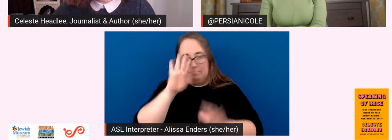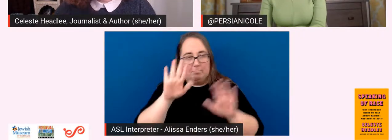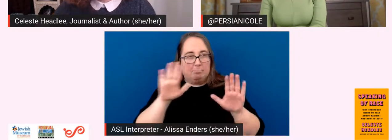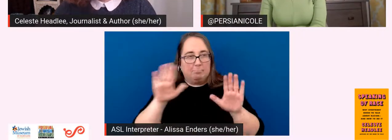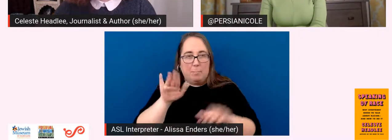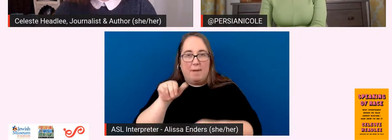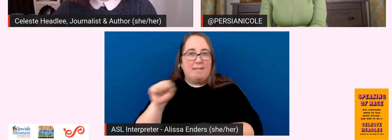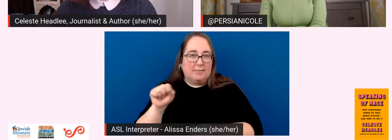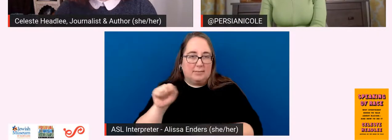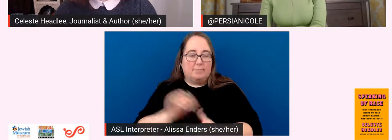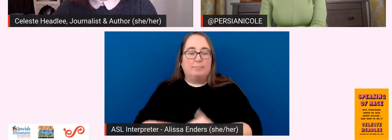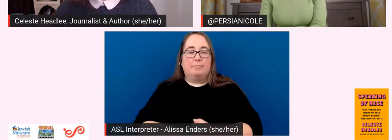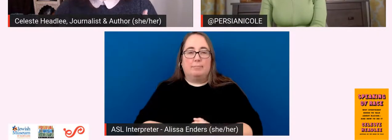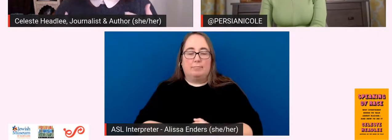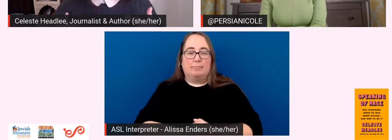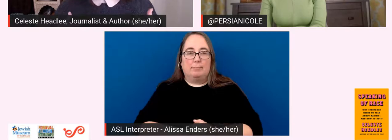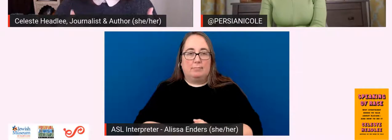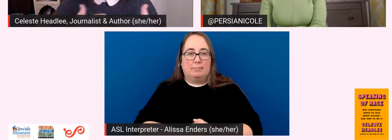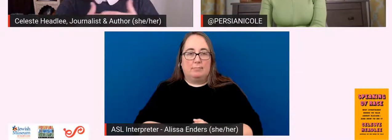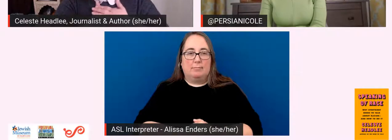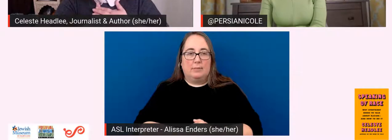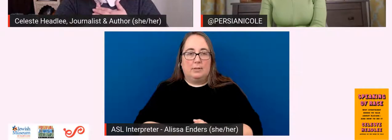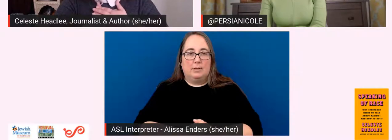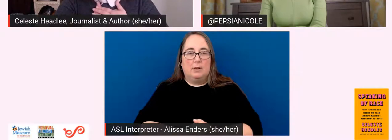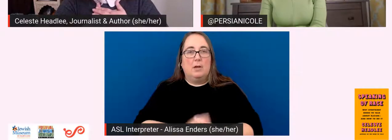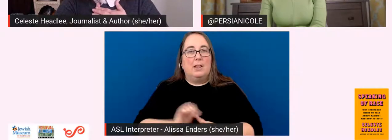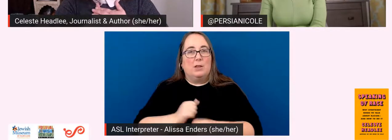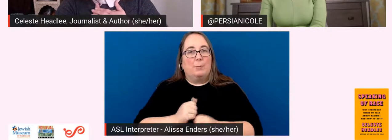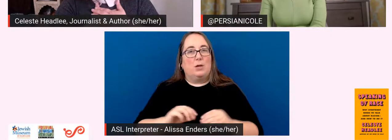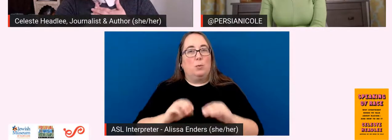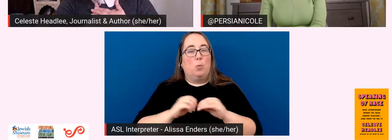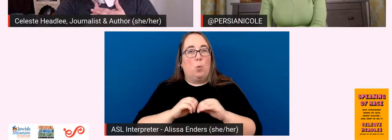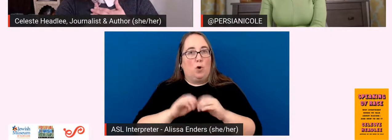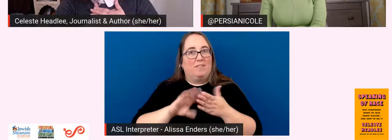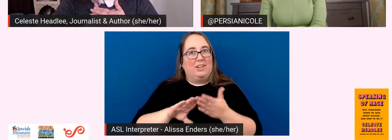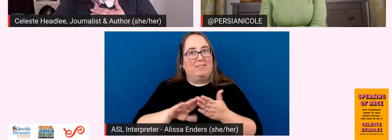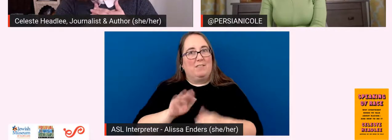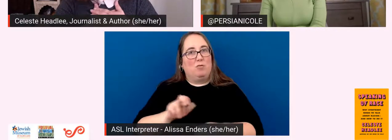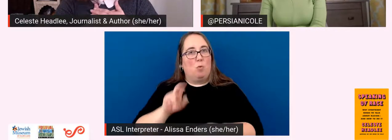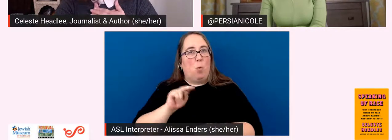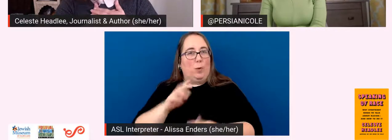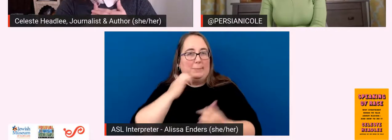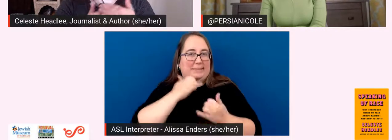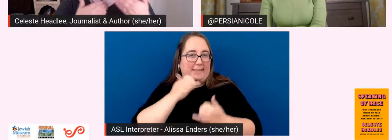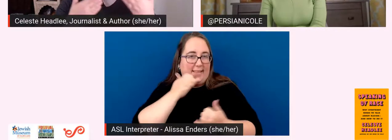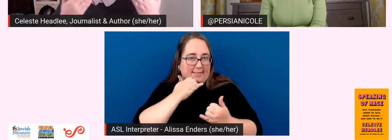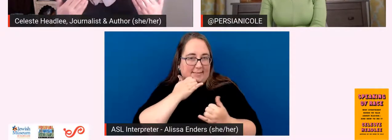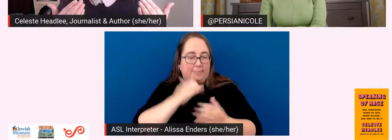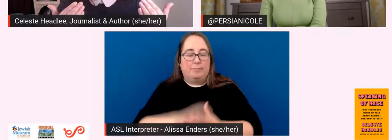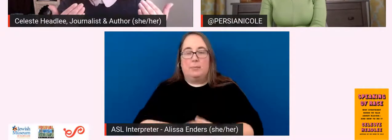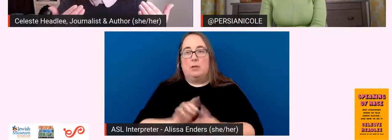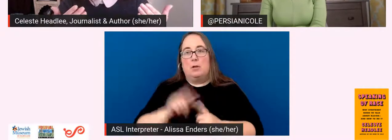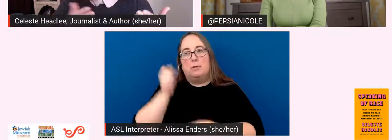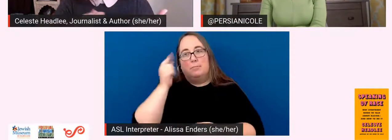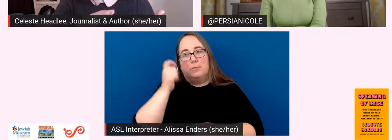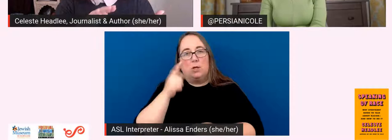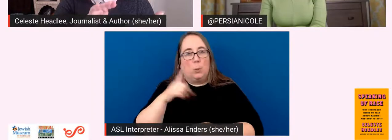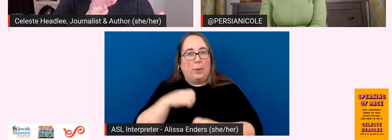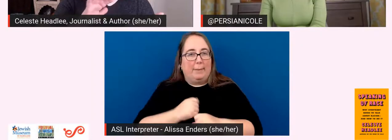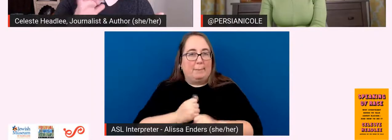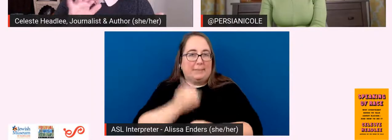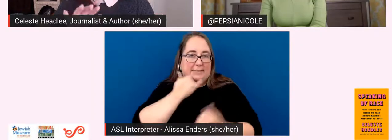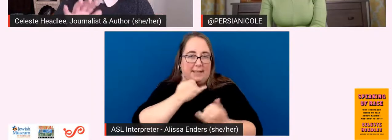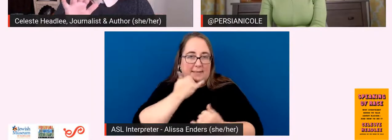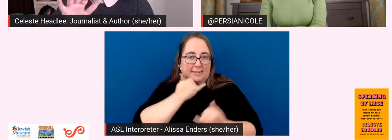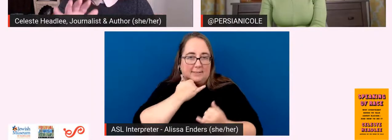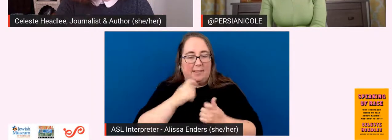biases, because that's going to A, make you more forgiving of your own mistakes, to understand that you will make mistakes, and